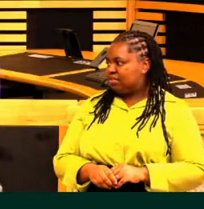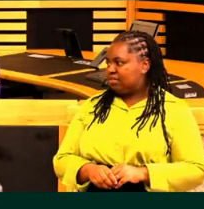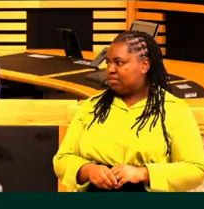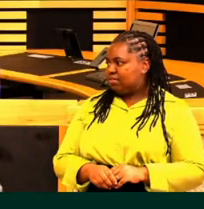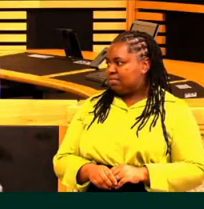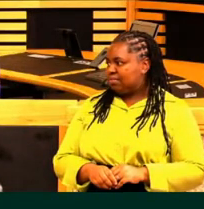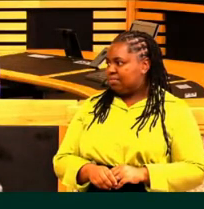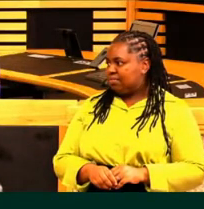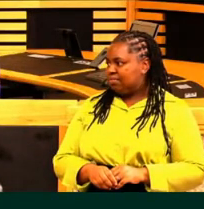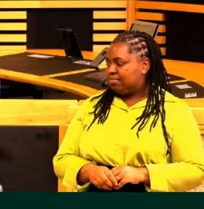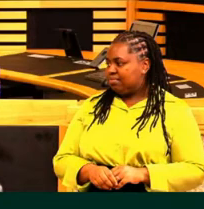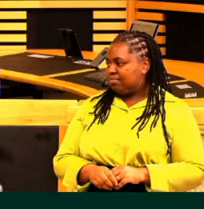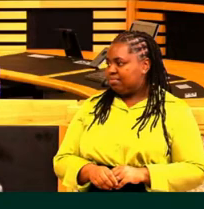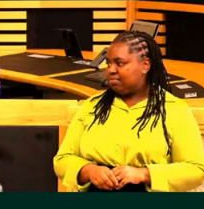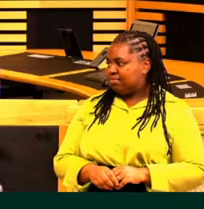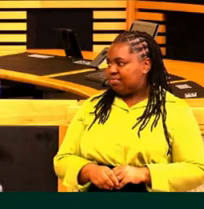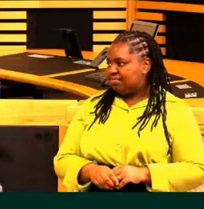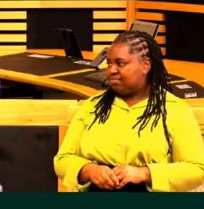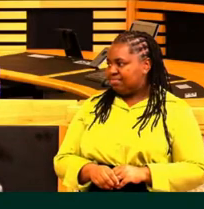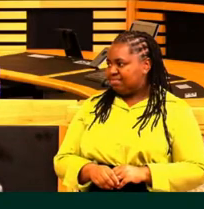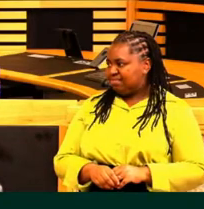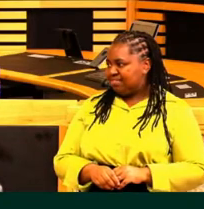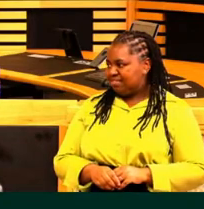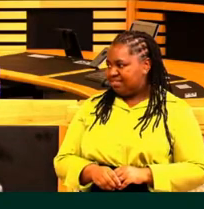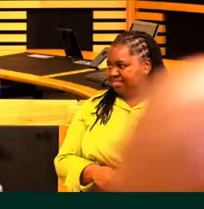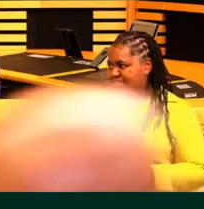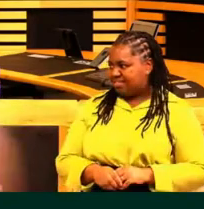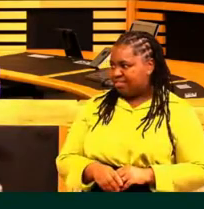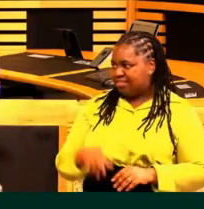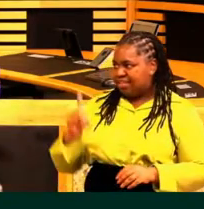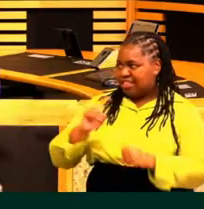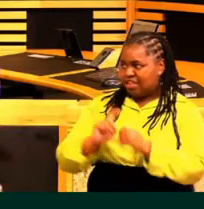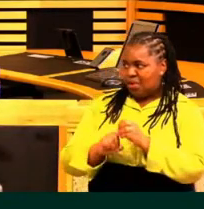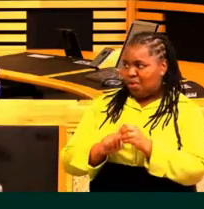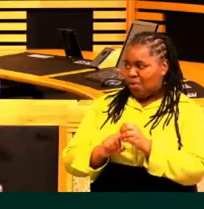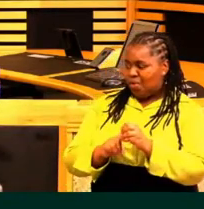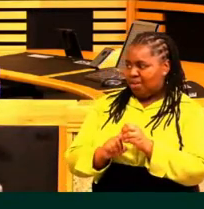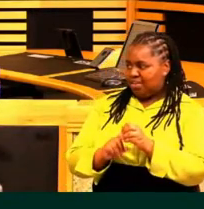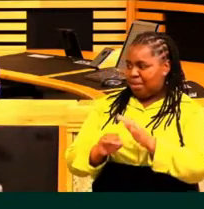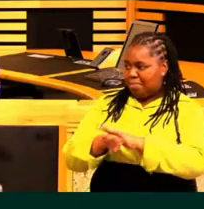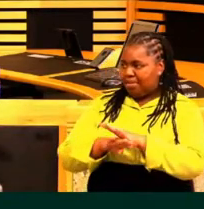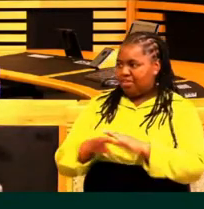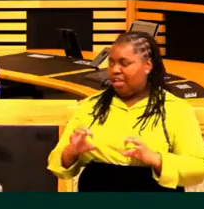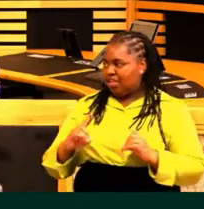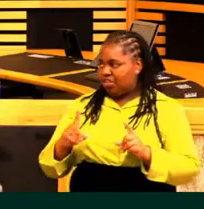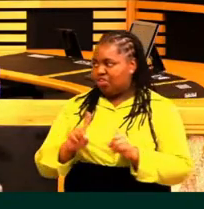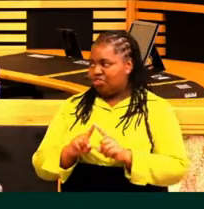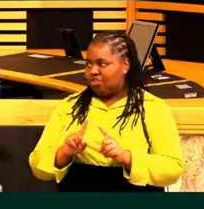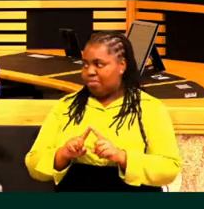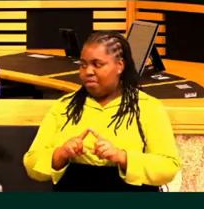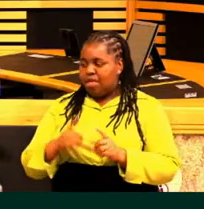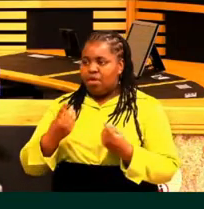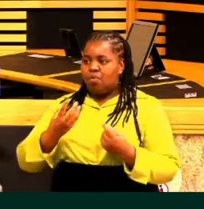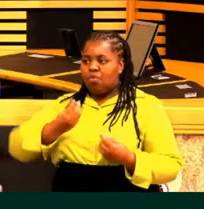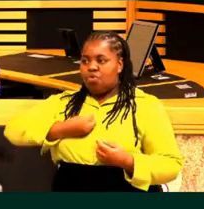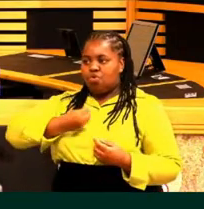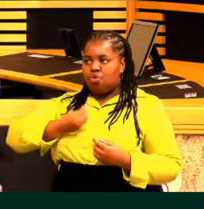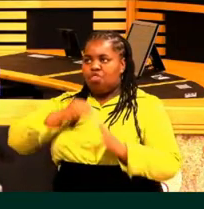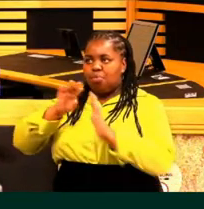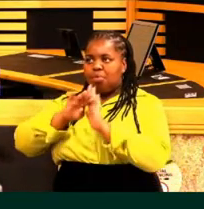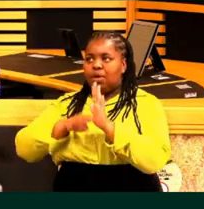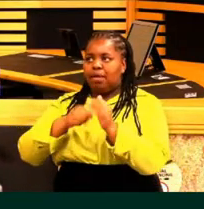your mind cannot remember the quality of basic education and the lack of youth programs